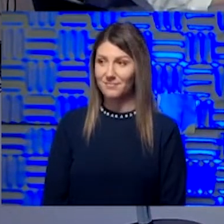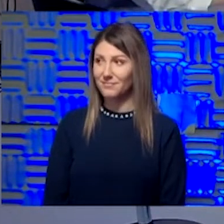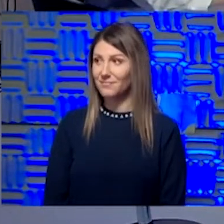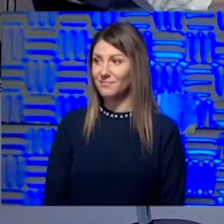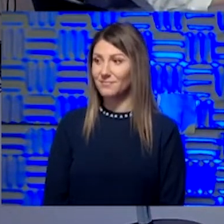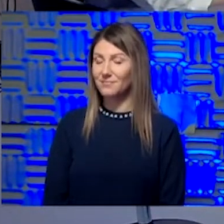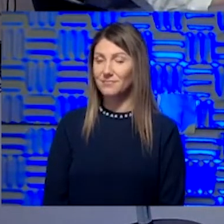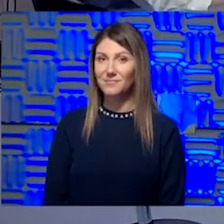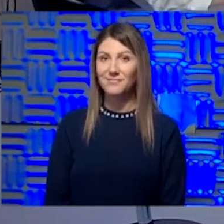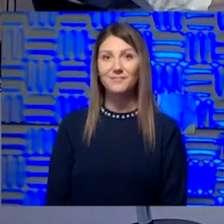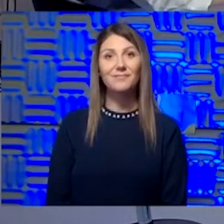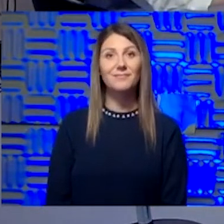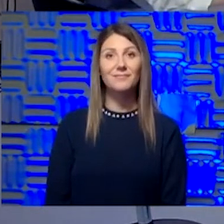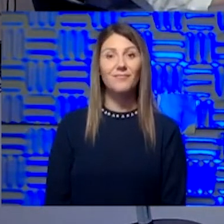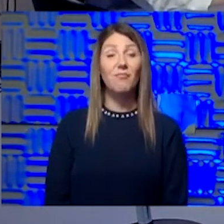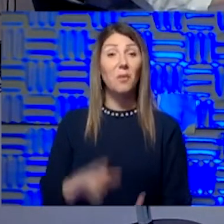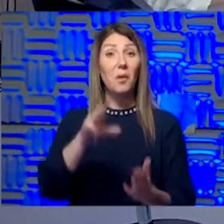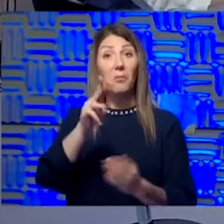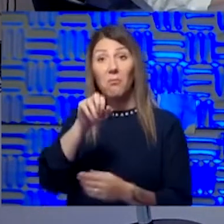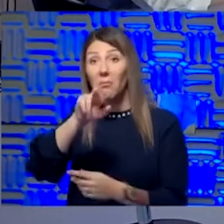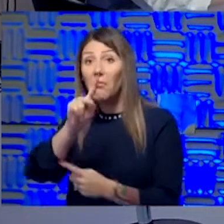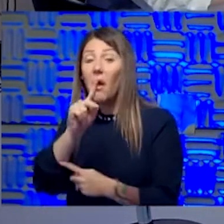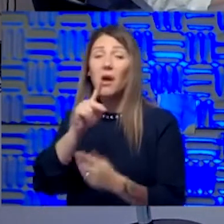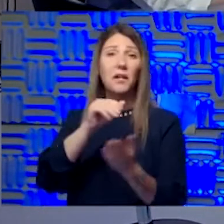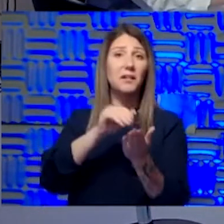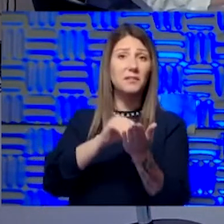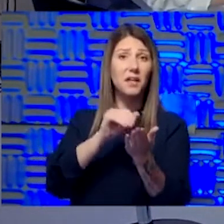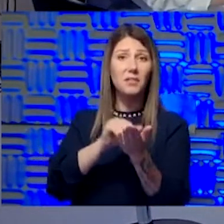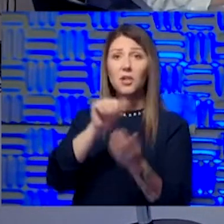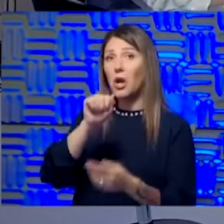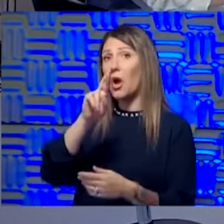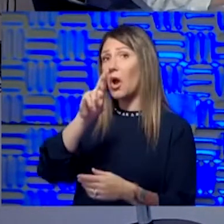Mark or Dr. Adiga or Larry, thoughts about that?